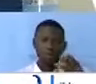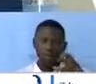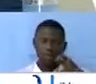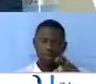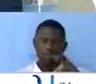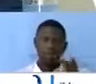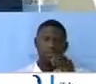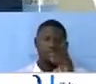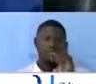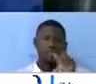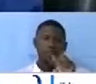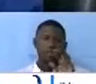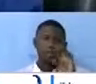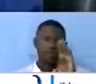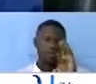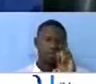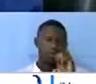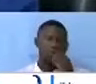this?